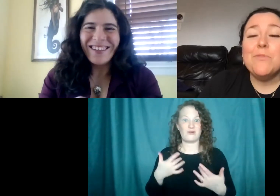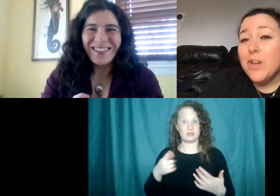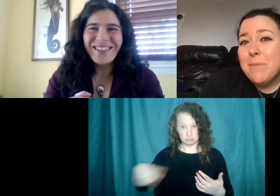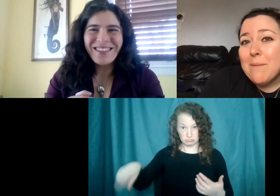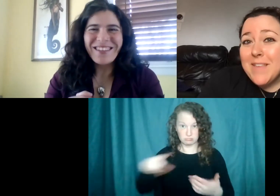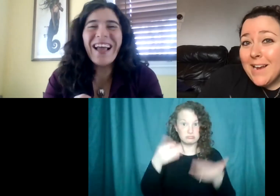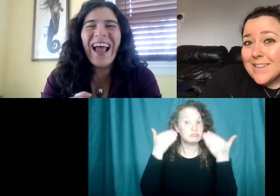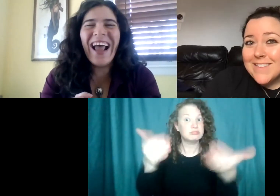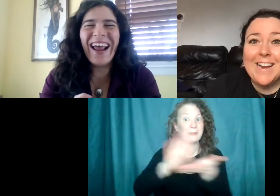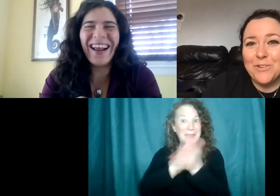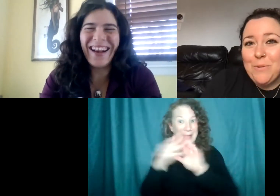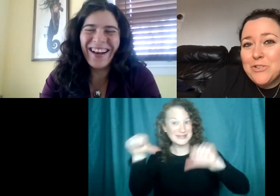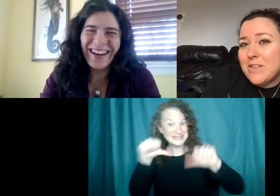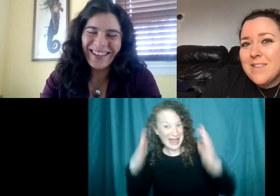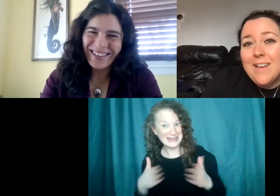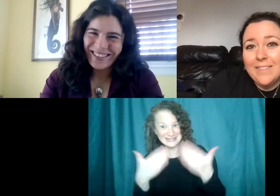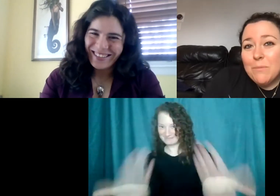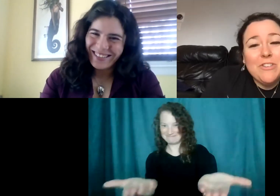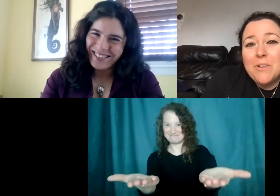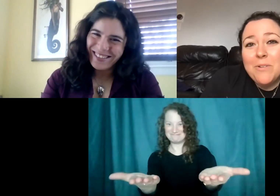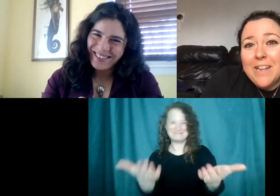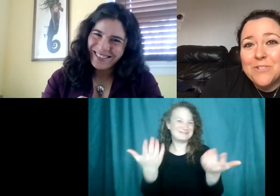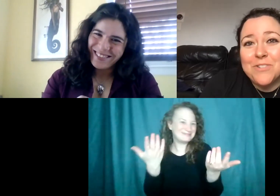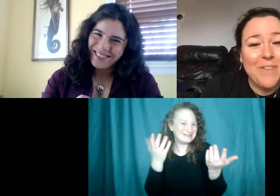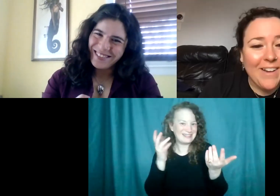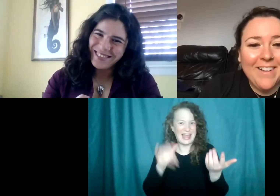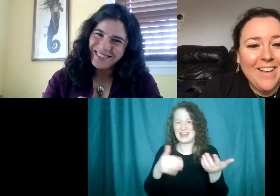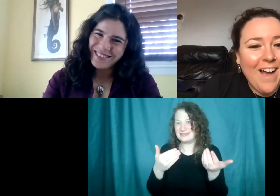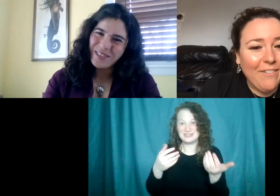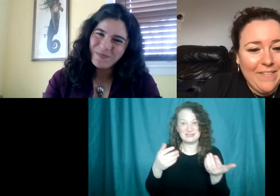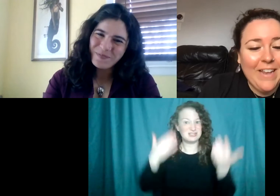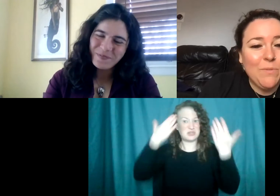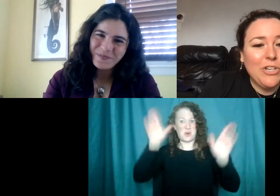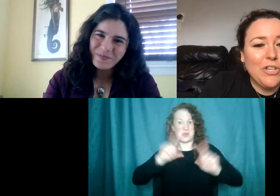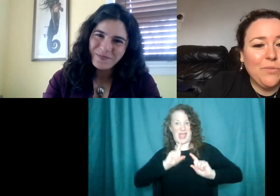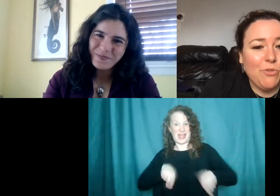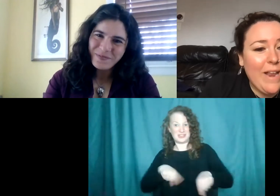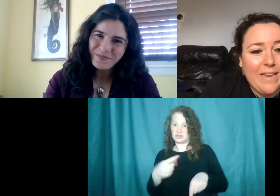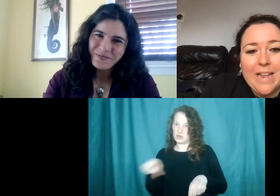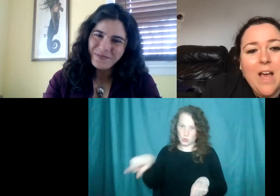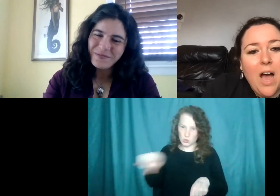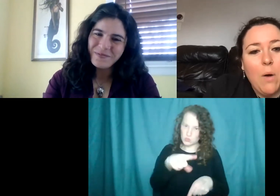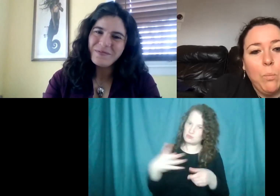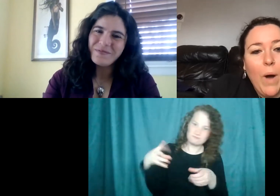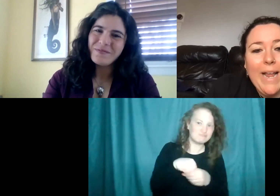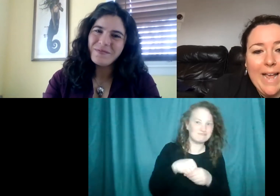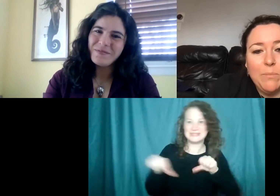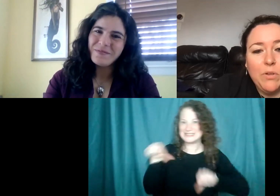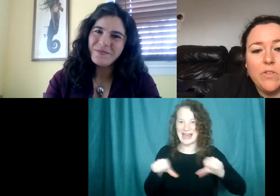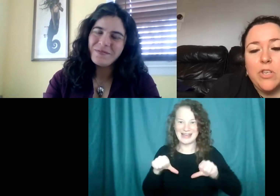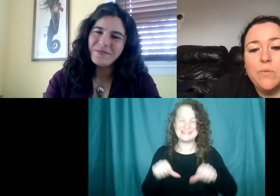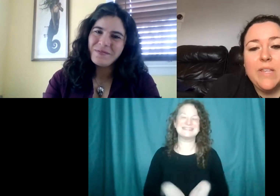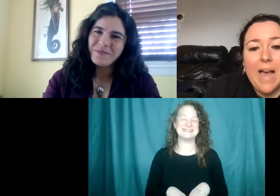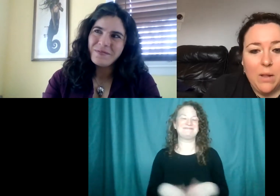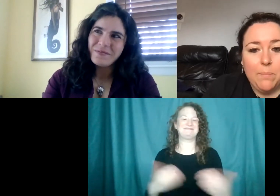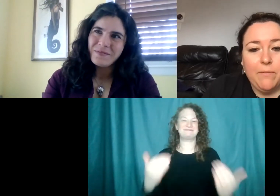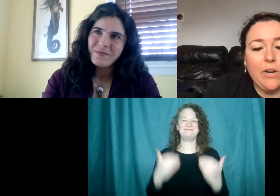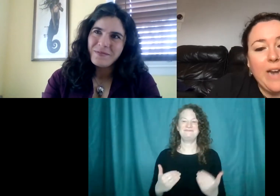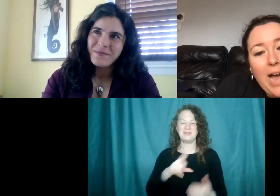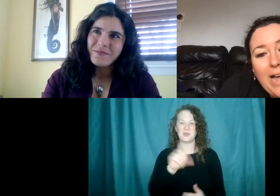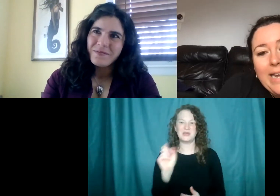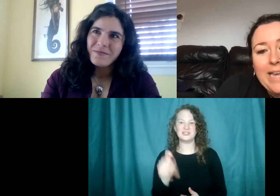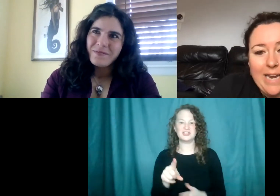have to, you could become a scientist and answer questions that we just don't know the answers to yet. All right. The next question is from Trenton. What animals use